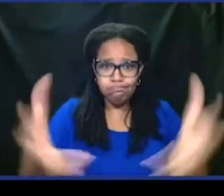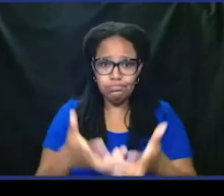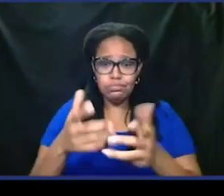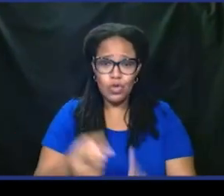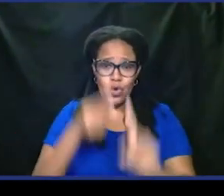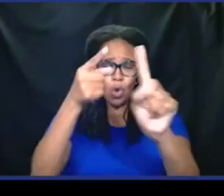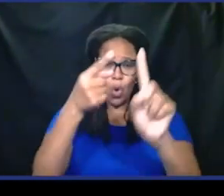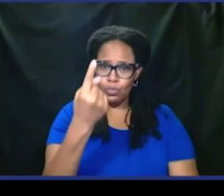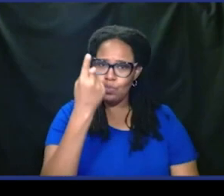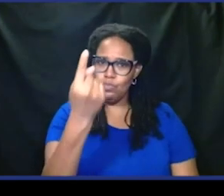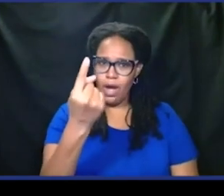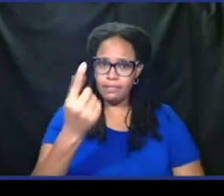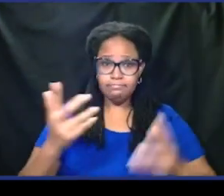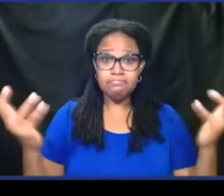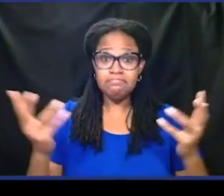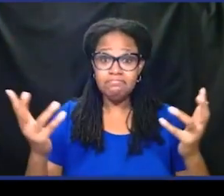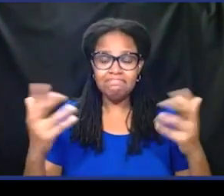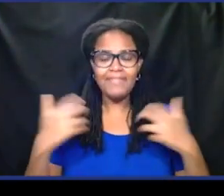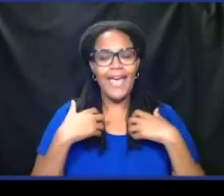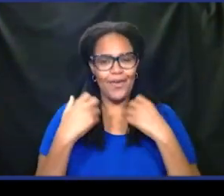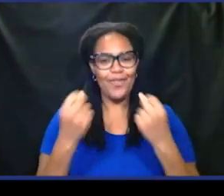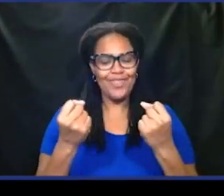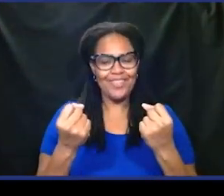goal: health.